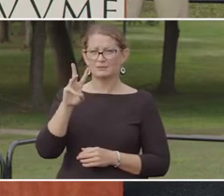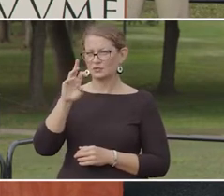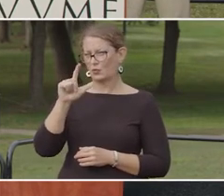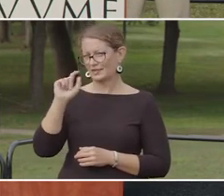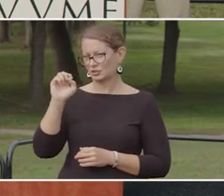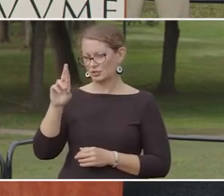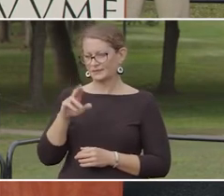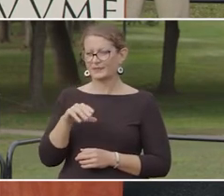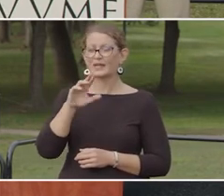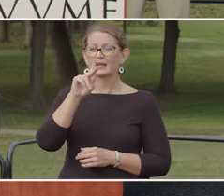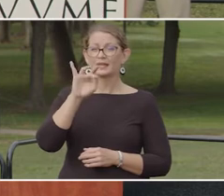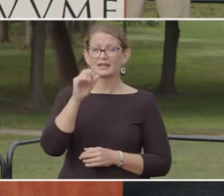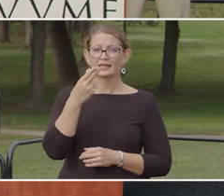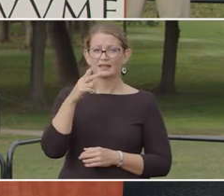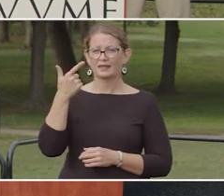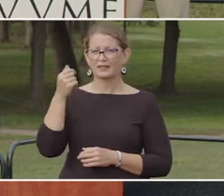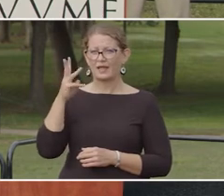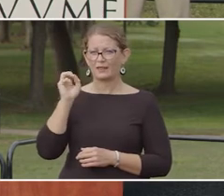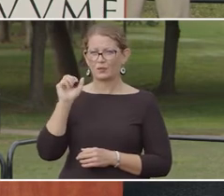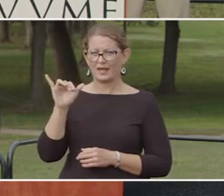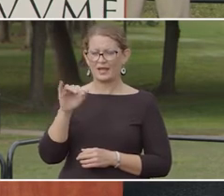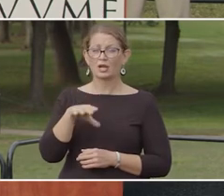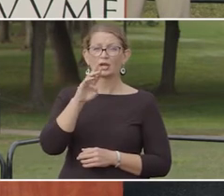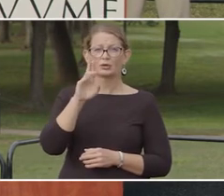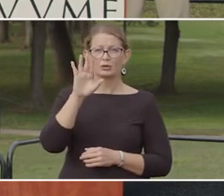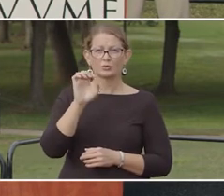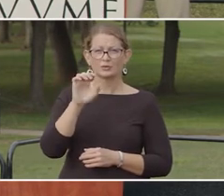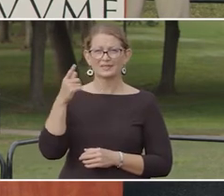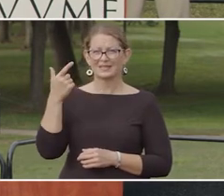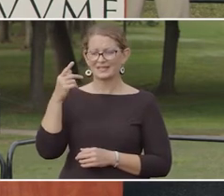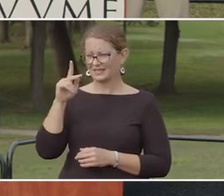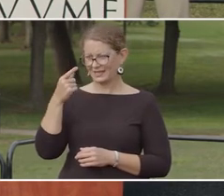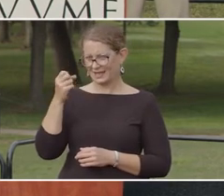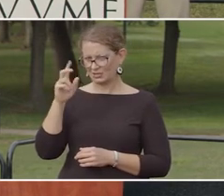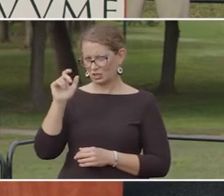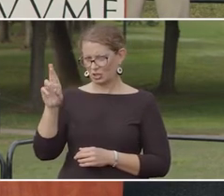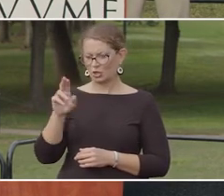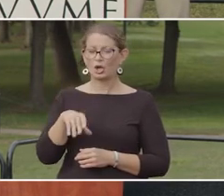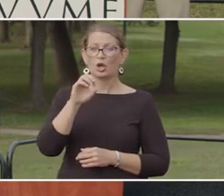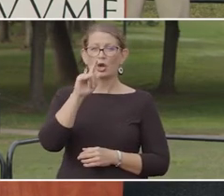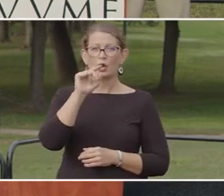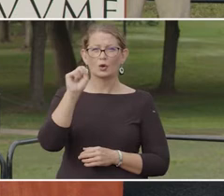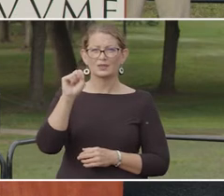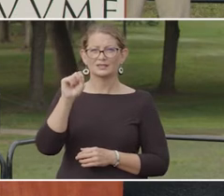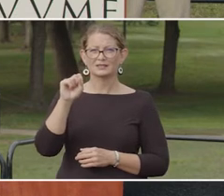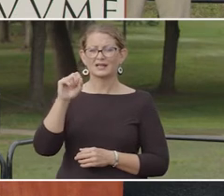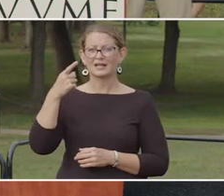Welter, Keith Galloway, Bruce M. Gassler, Otis Herman Glenn